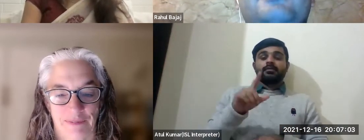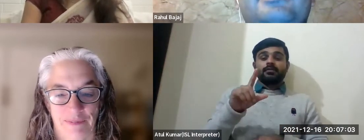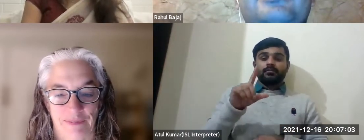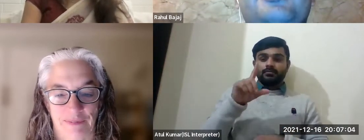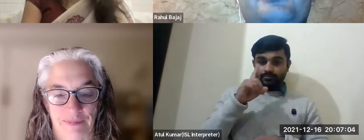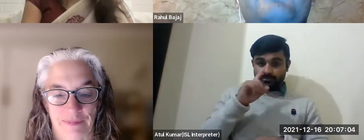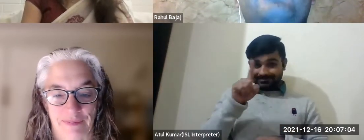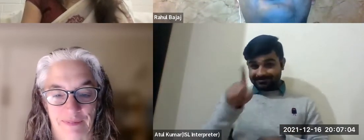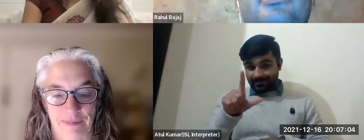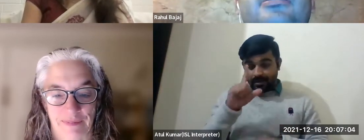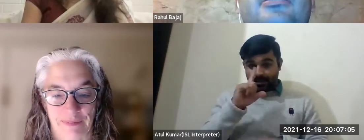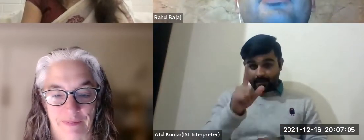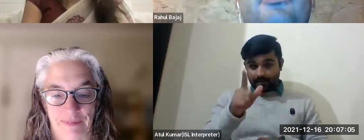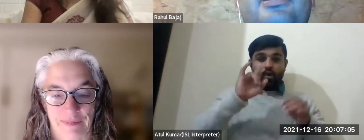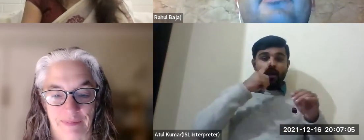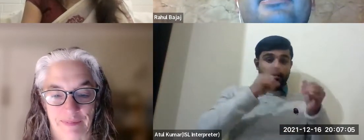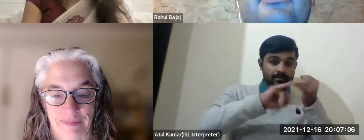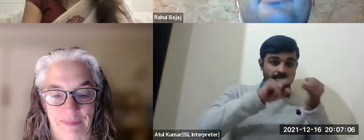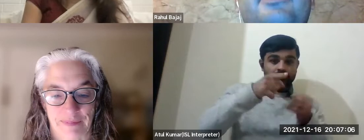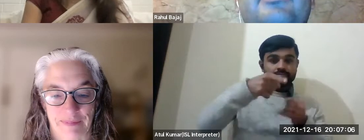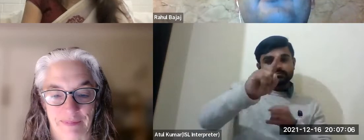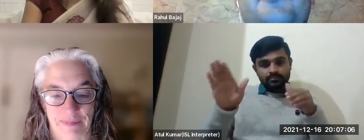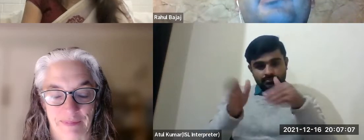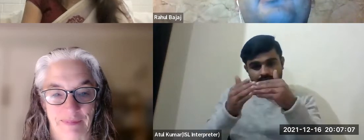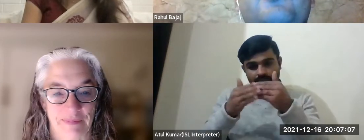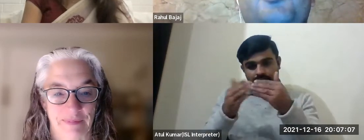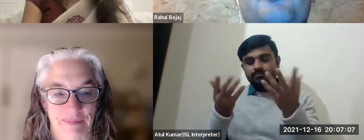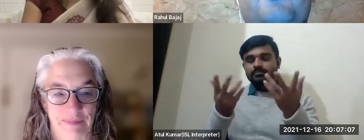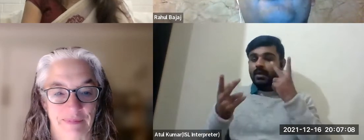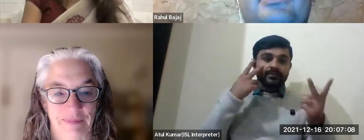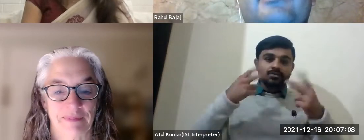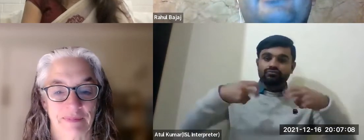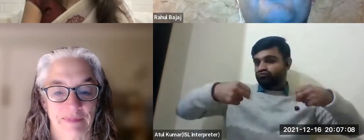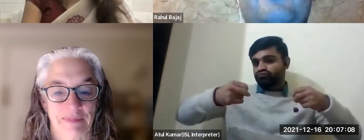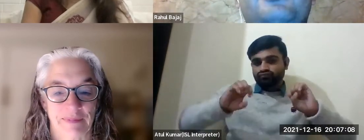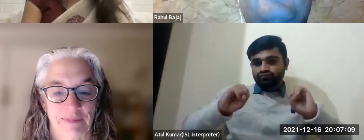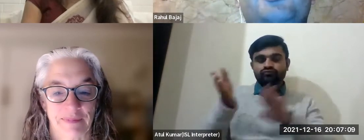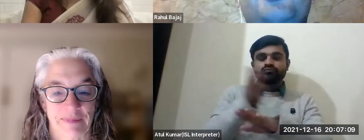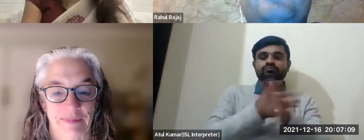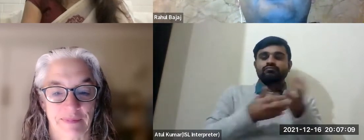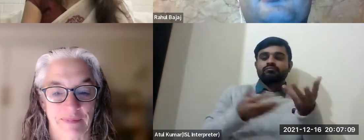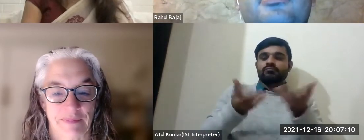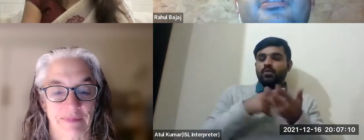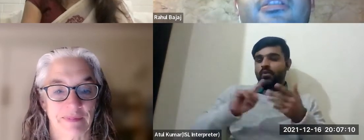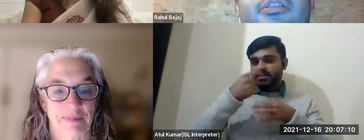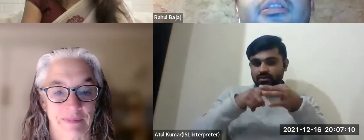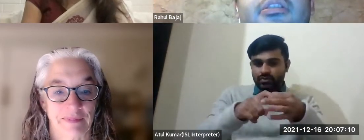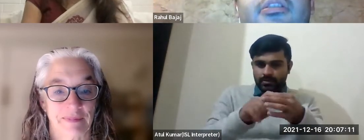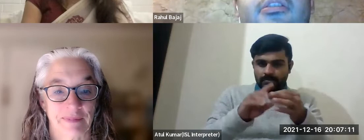like to quickly introduce yourselves in terms of giving me a visual description before I ask you my first question?